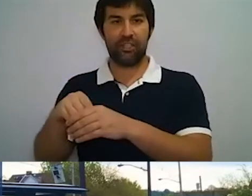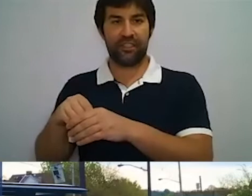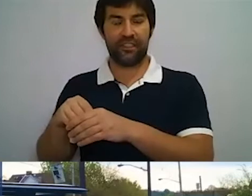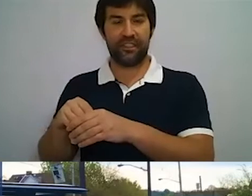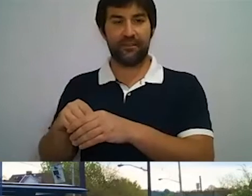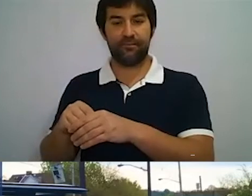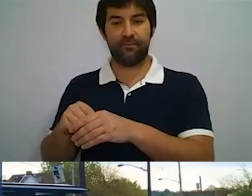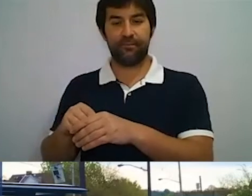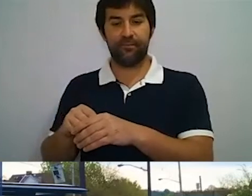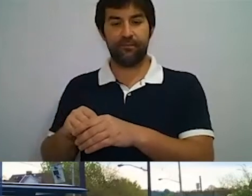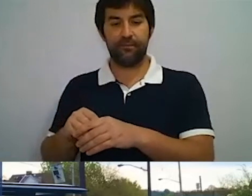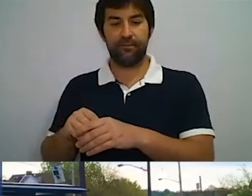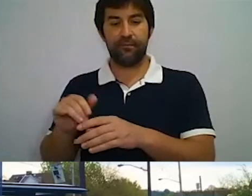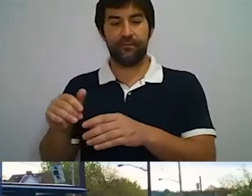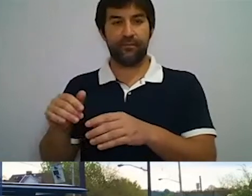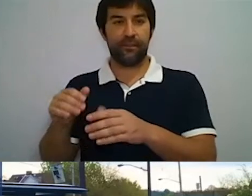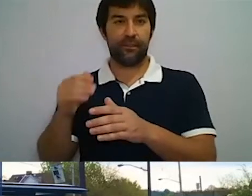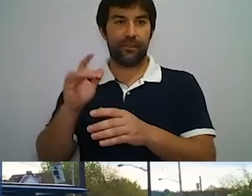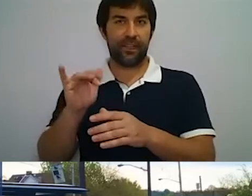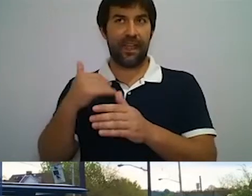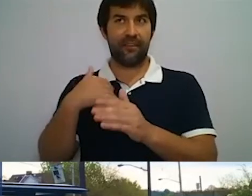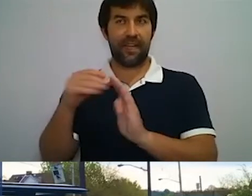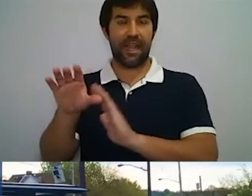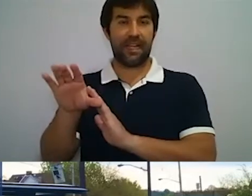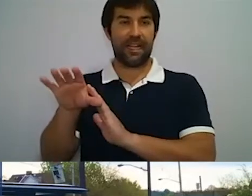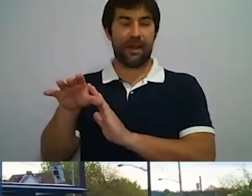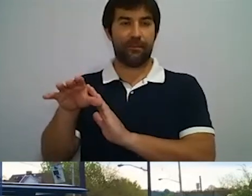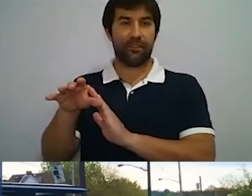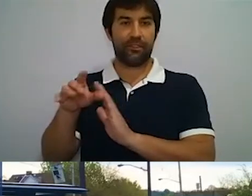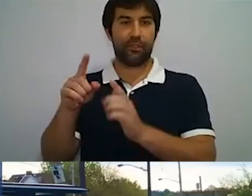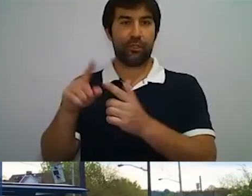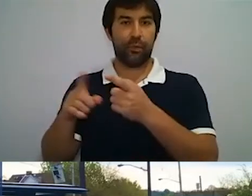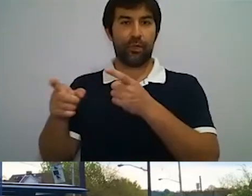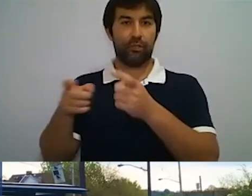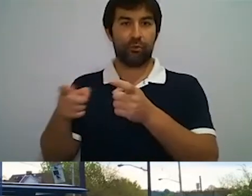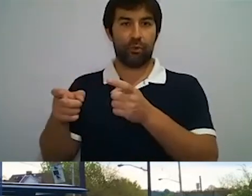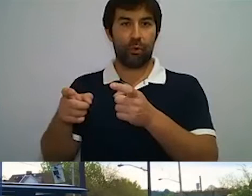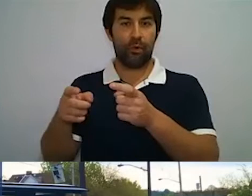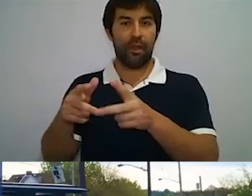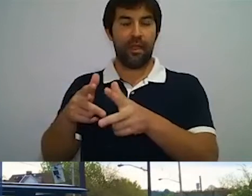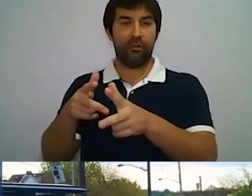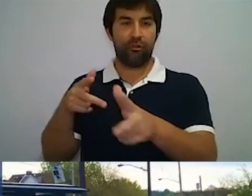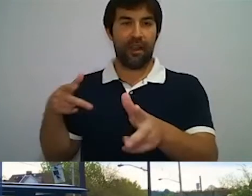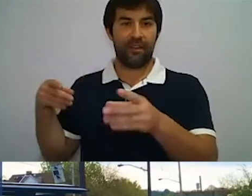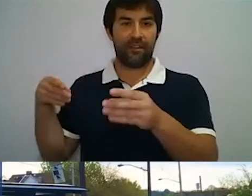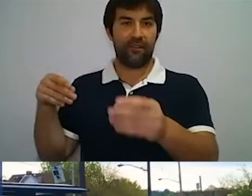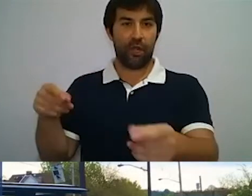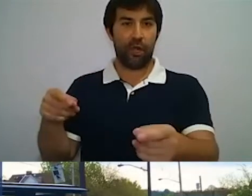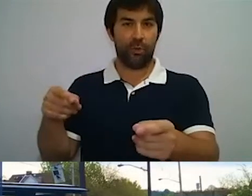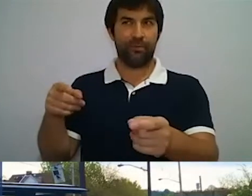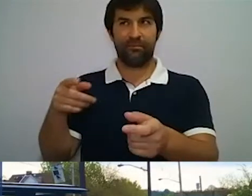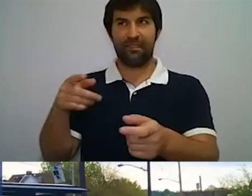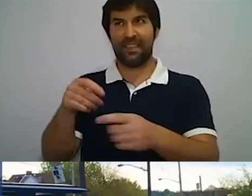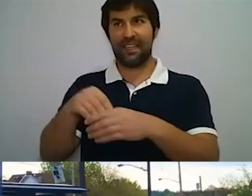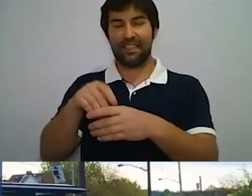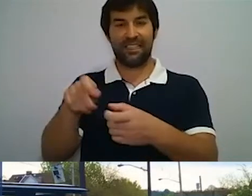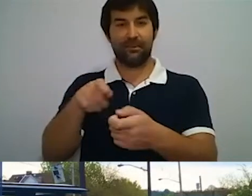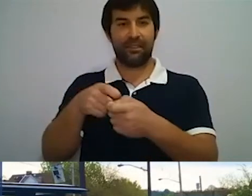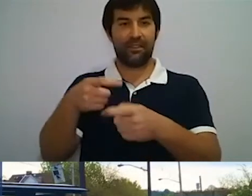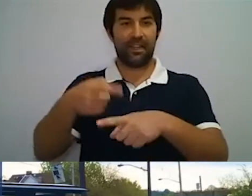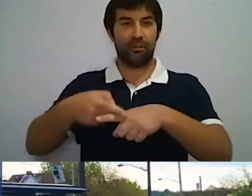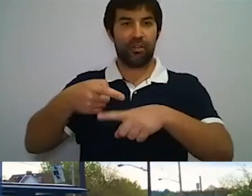priority, I'm going to show you later on in the survey how you can read through them all and give your own rating of their importance to you personally. The